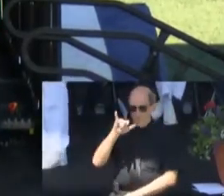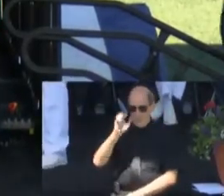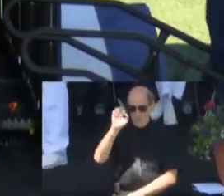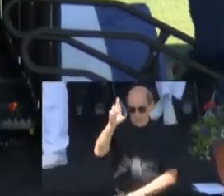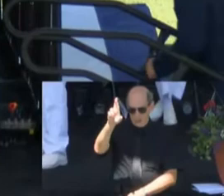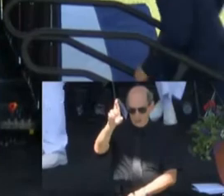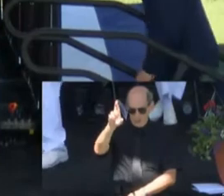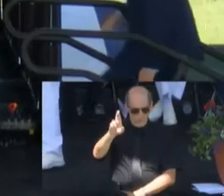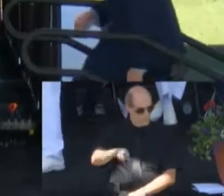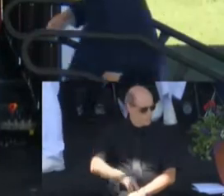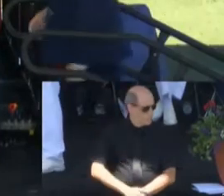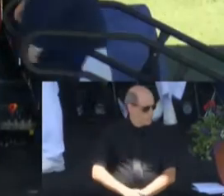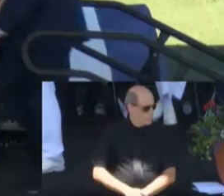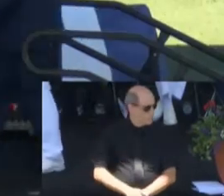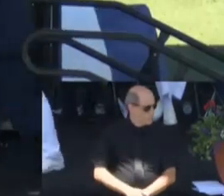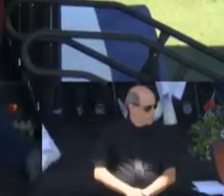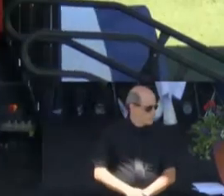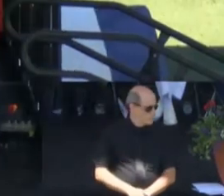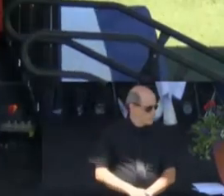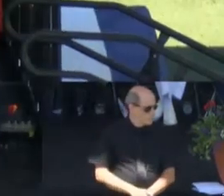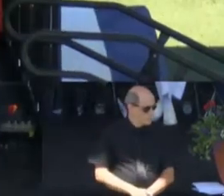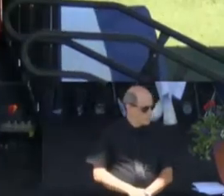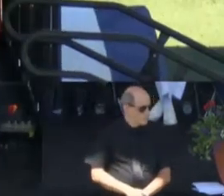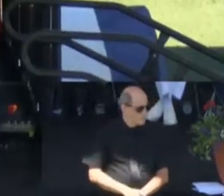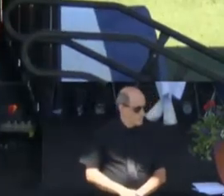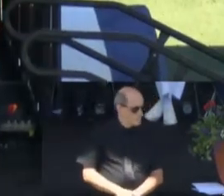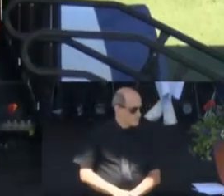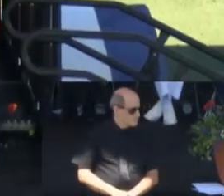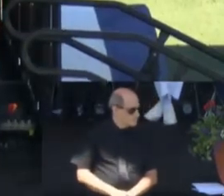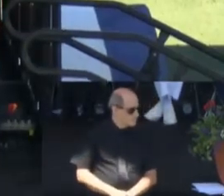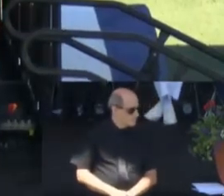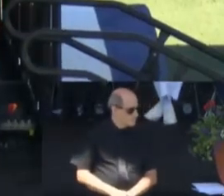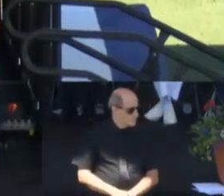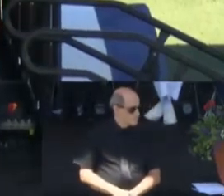Tyler James Dugan.